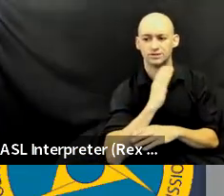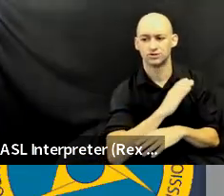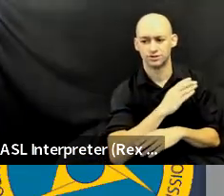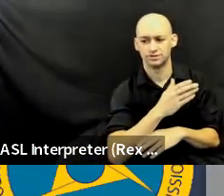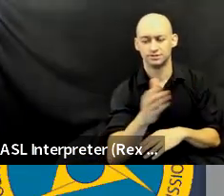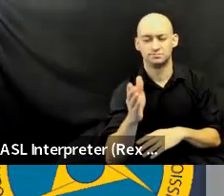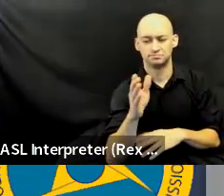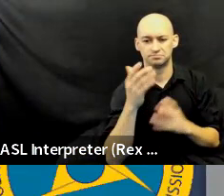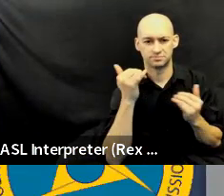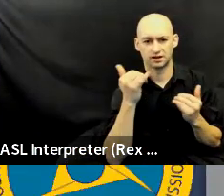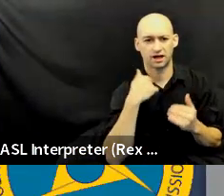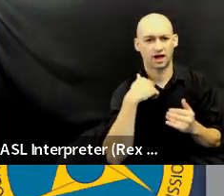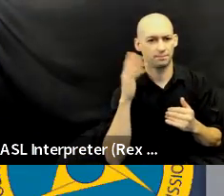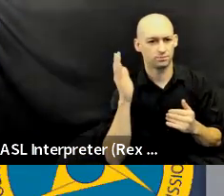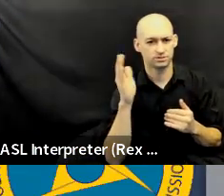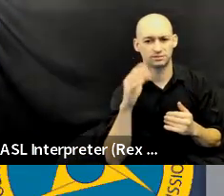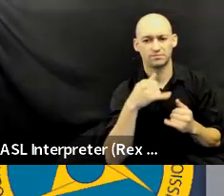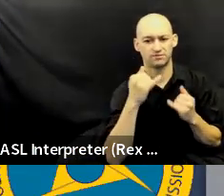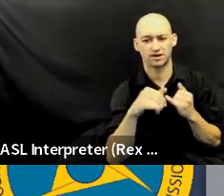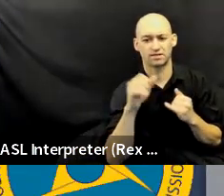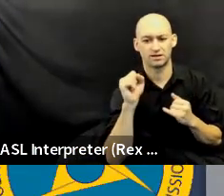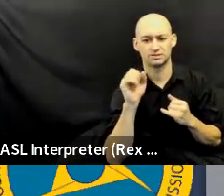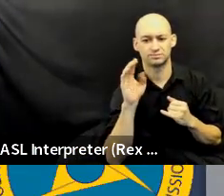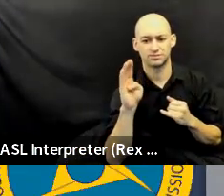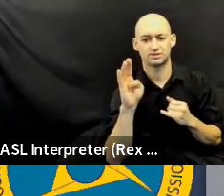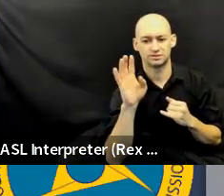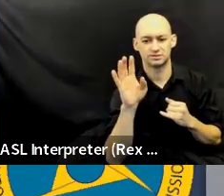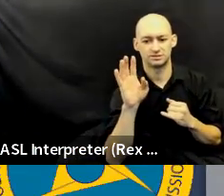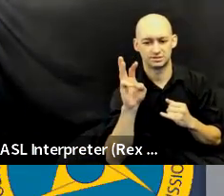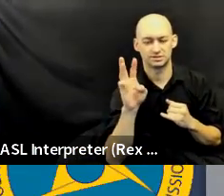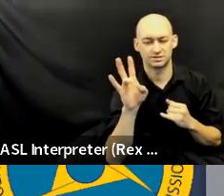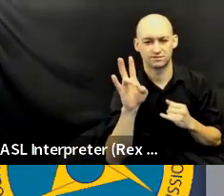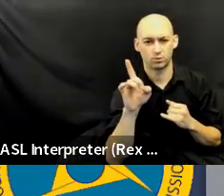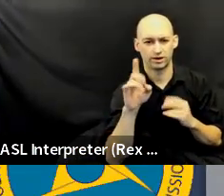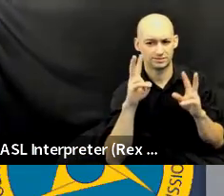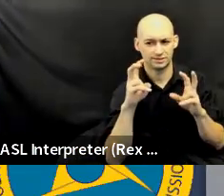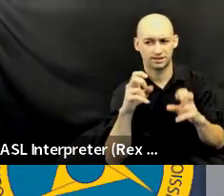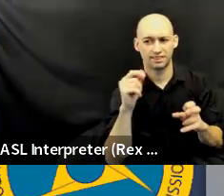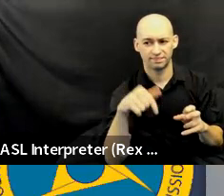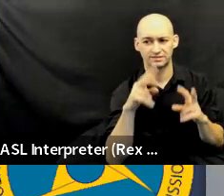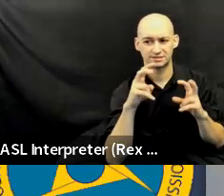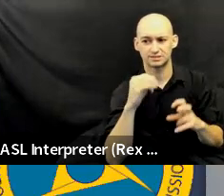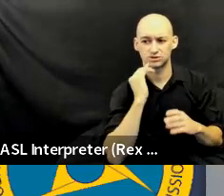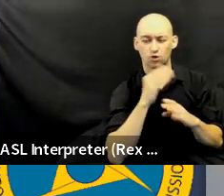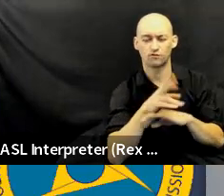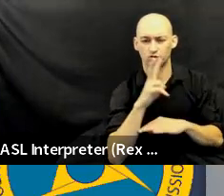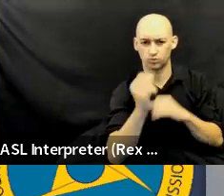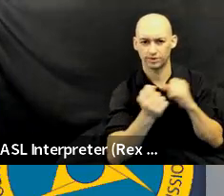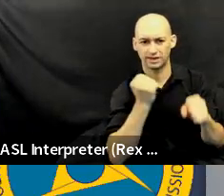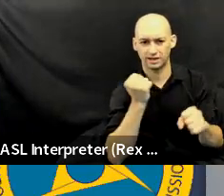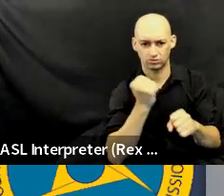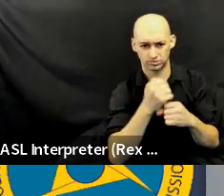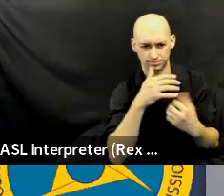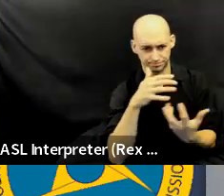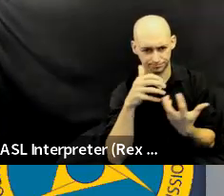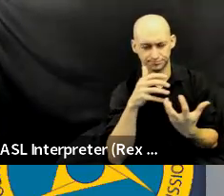be presenting the final SB 671 assessment. This assessment is the result of over 2 years of collaboration.